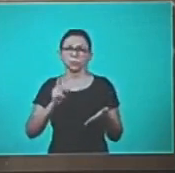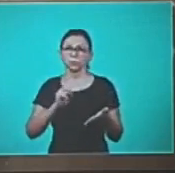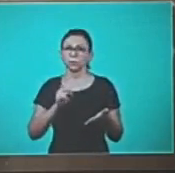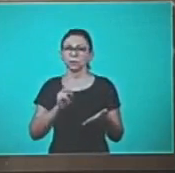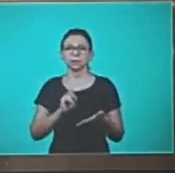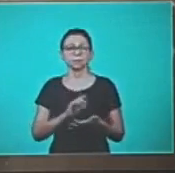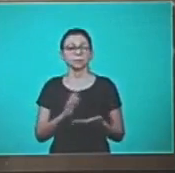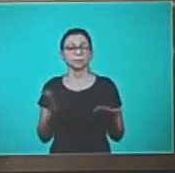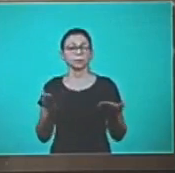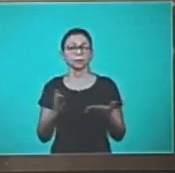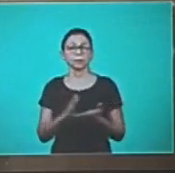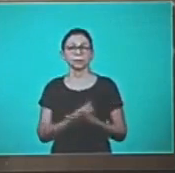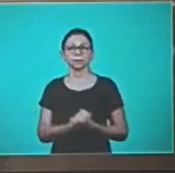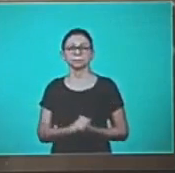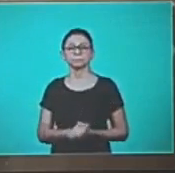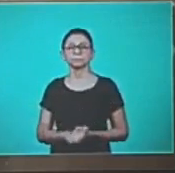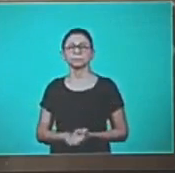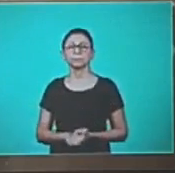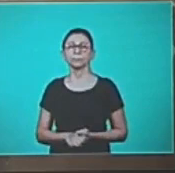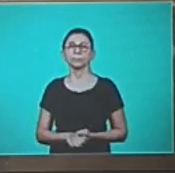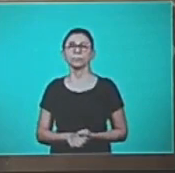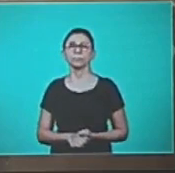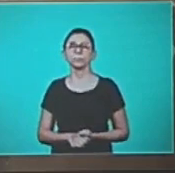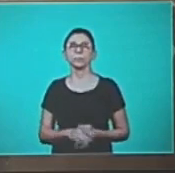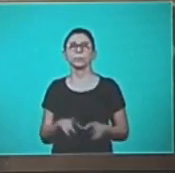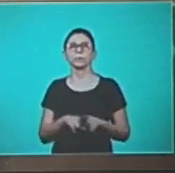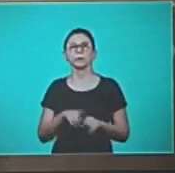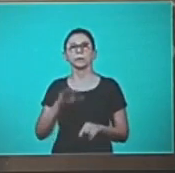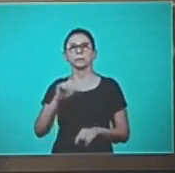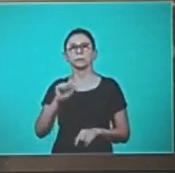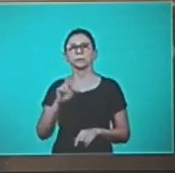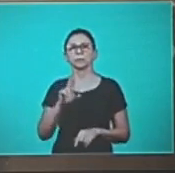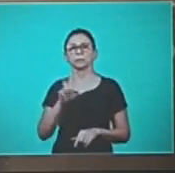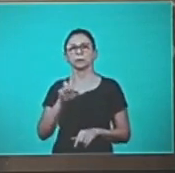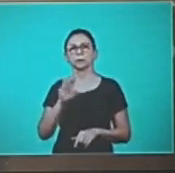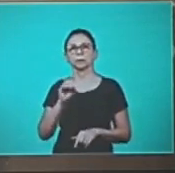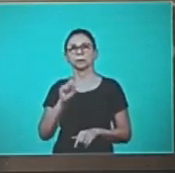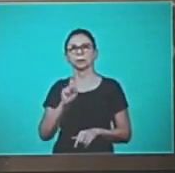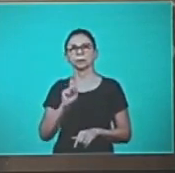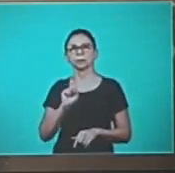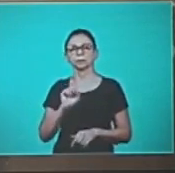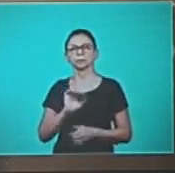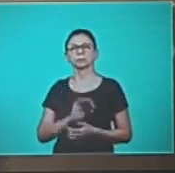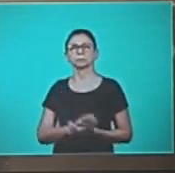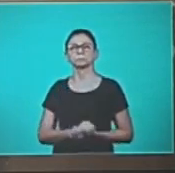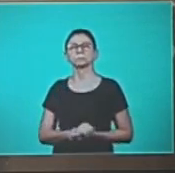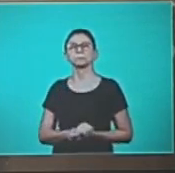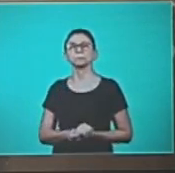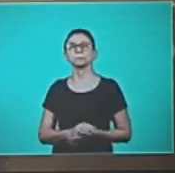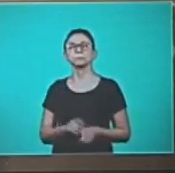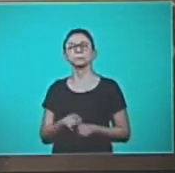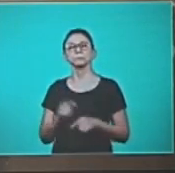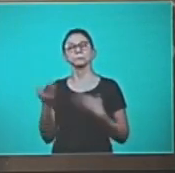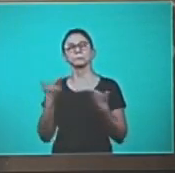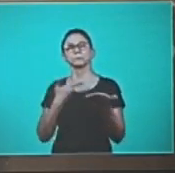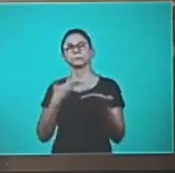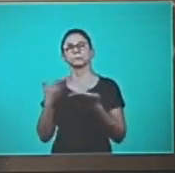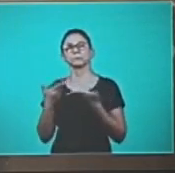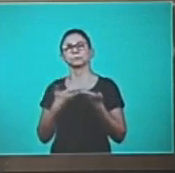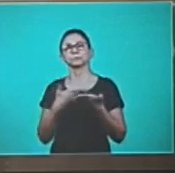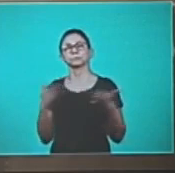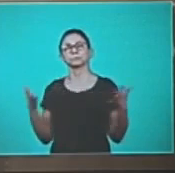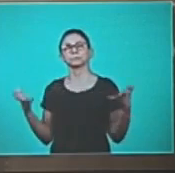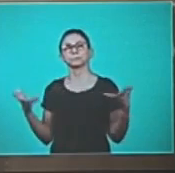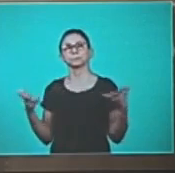going too far away from the topic of the Sunday school. So also Carlos Henrique from Belo Horizonte, he